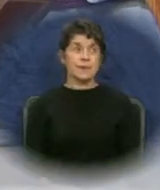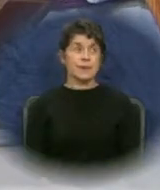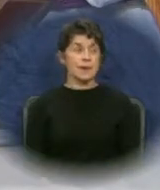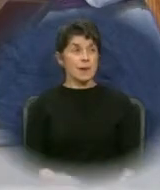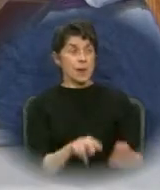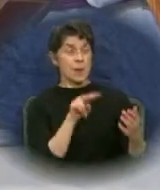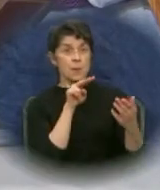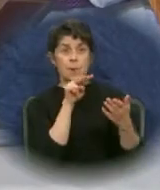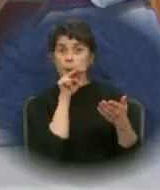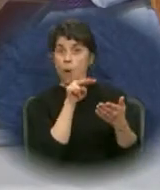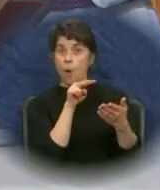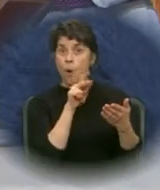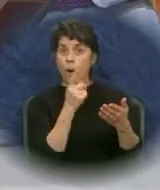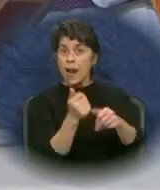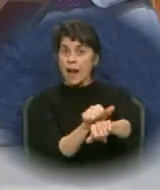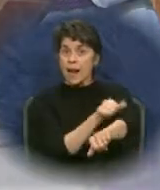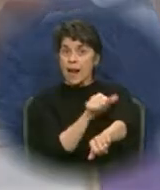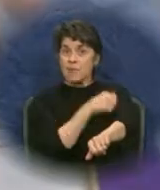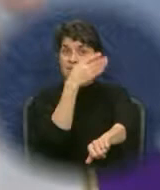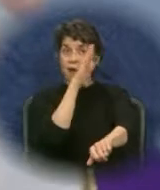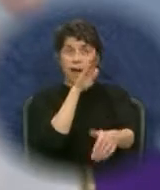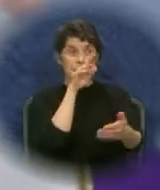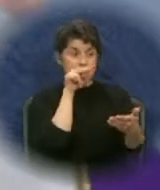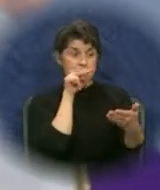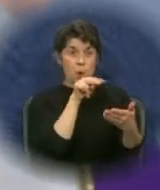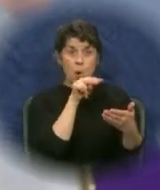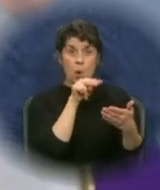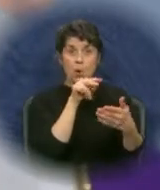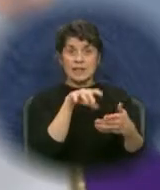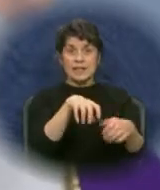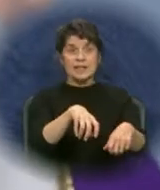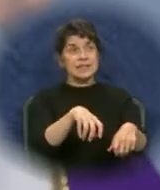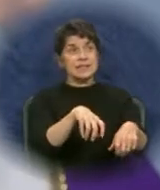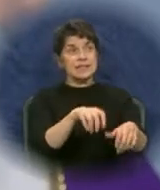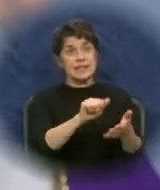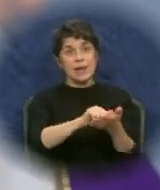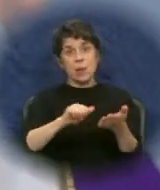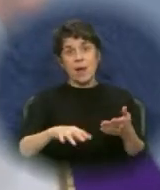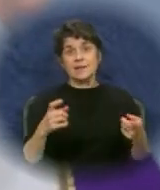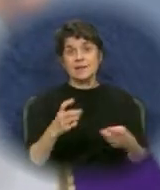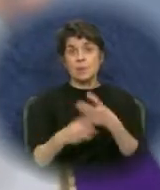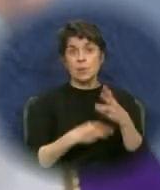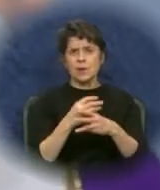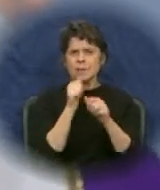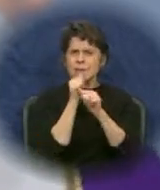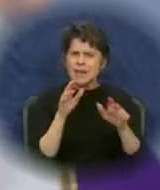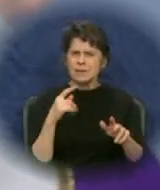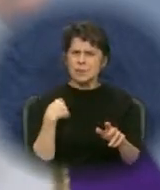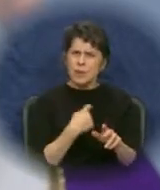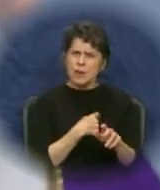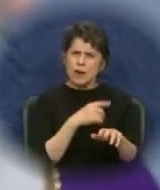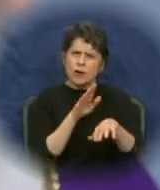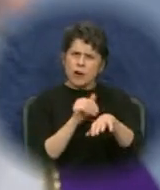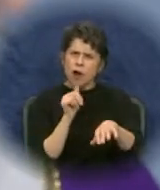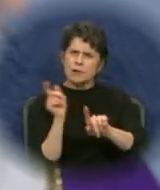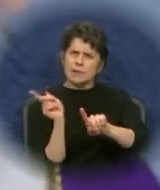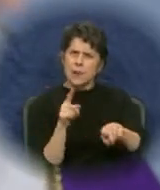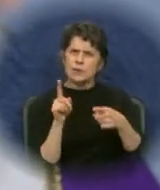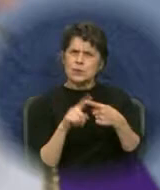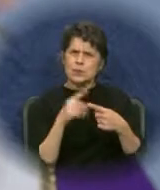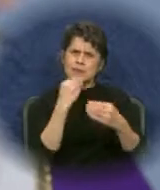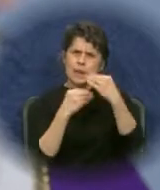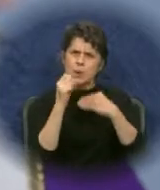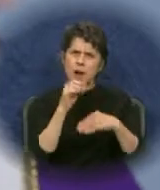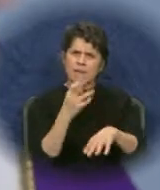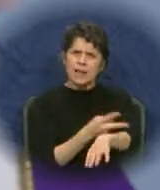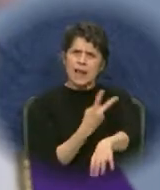the Lamb of God, behold him who takes away the sins of the world. Blessed are those called to the supper of the Lamb. Lord, I am not worthy